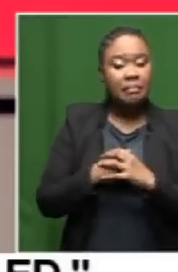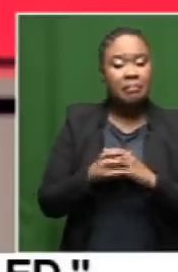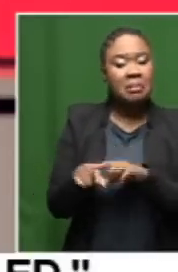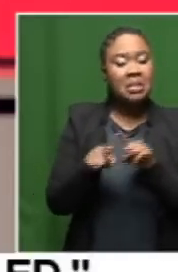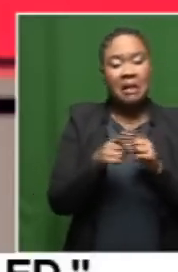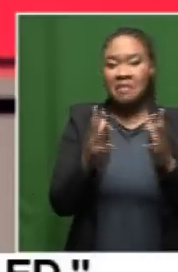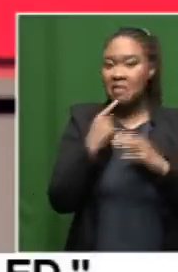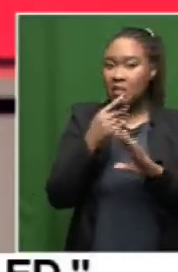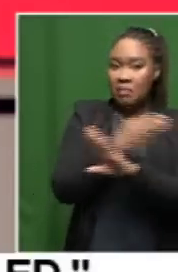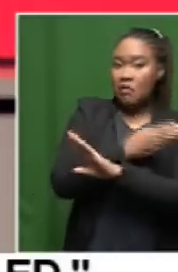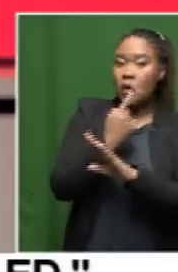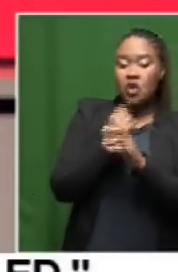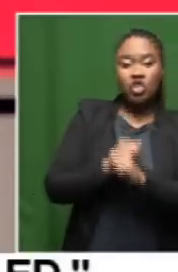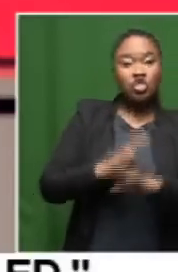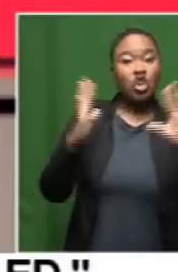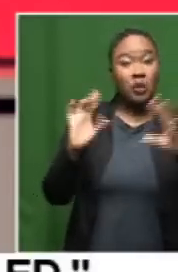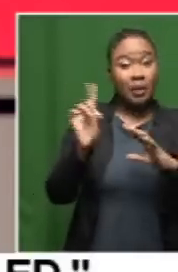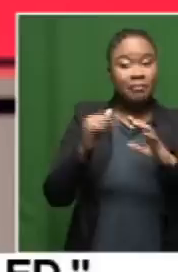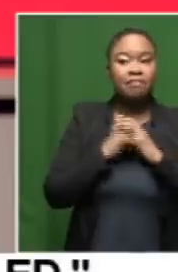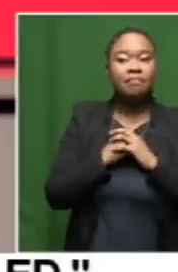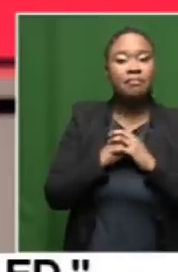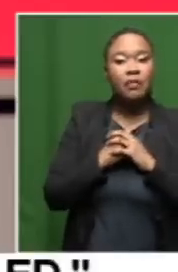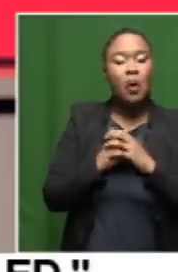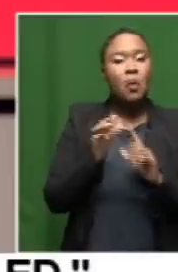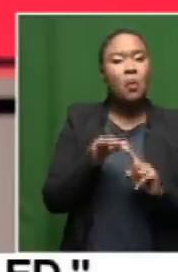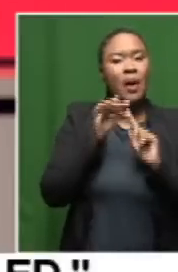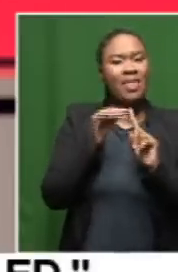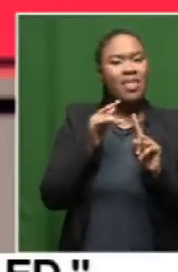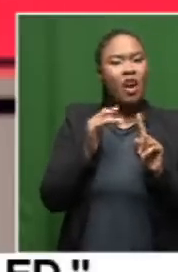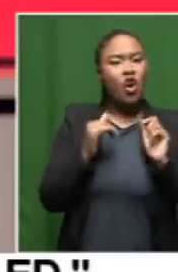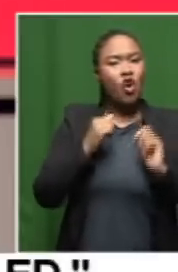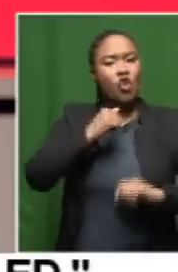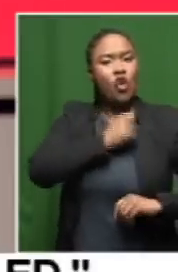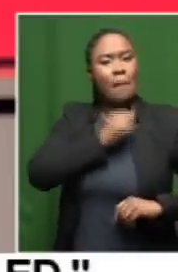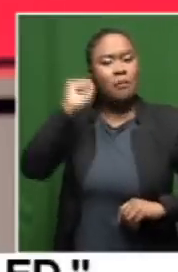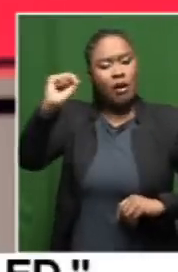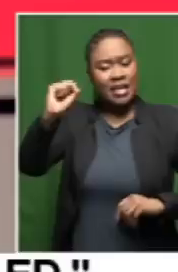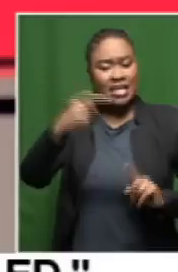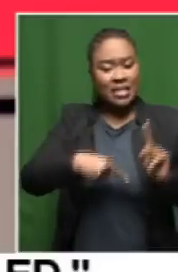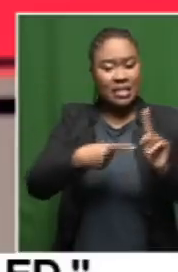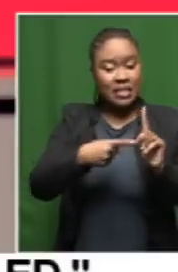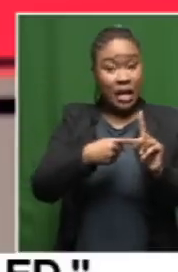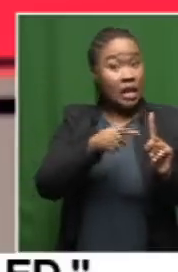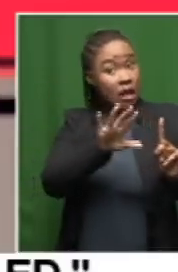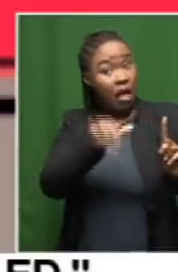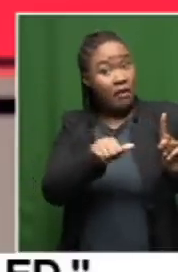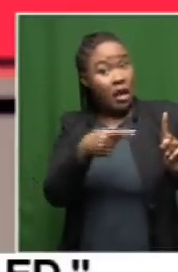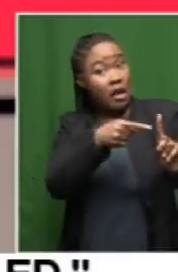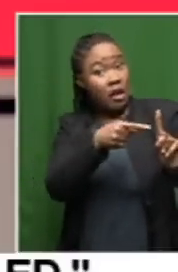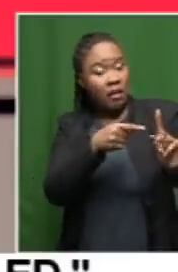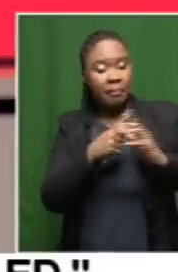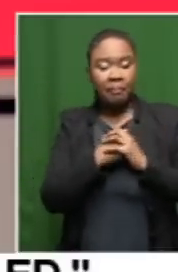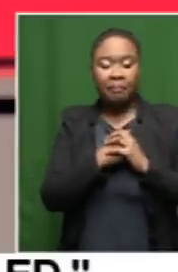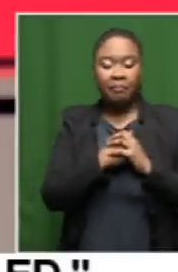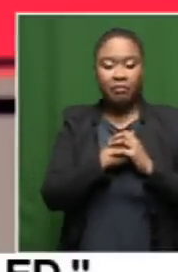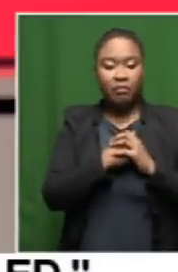already started, despite that we just finished from Congress. There's one of our comrades who, a South African, by the way, who has